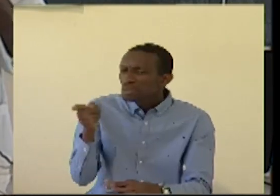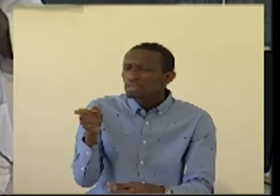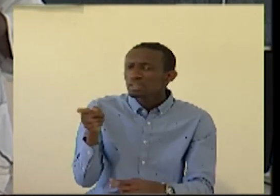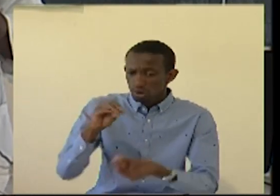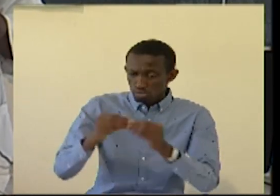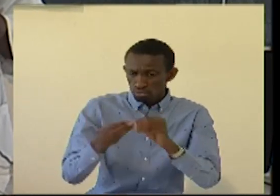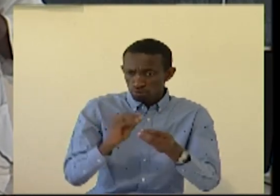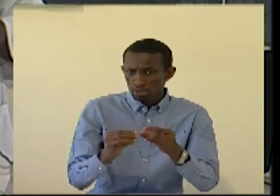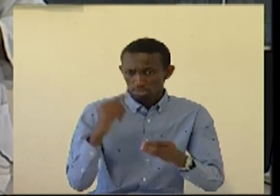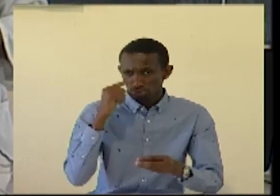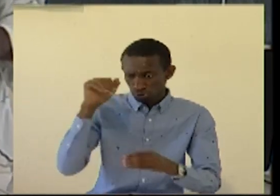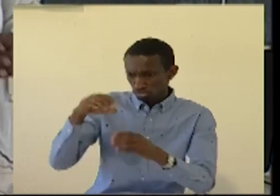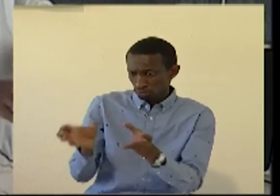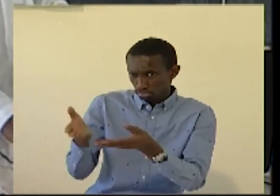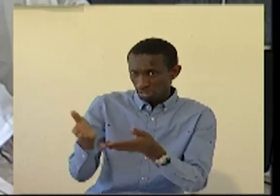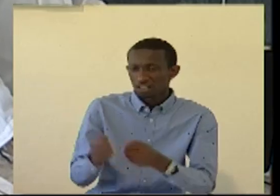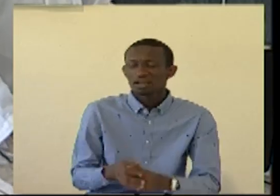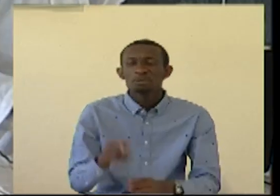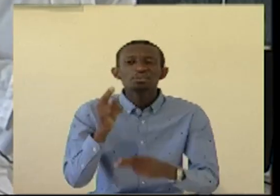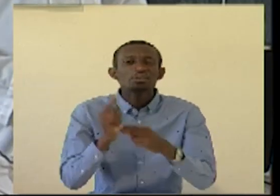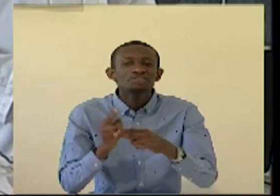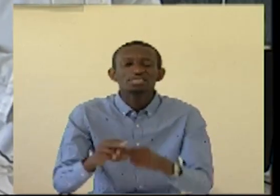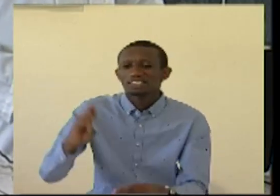number of particles.